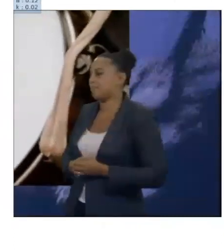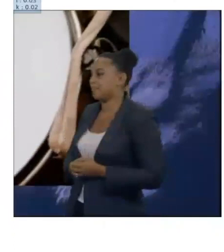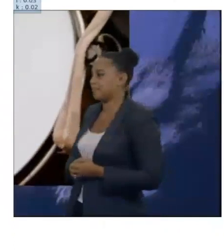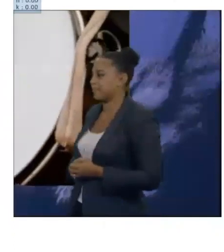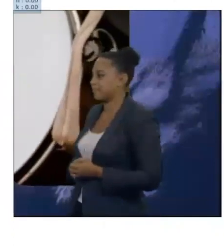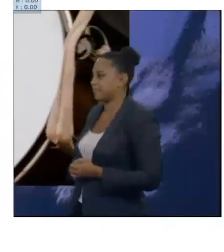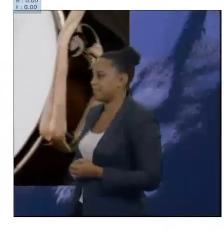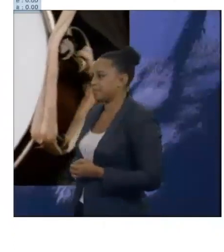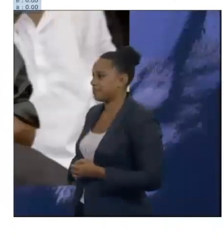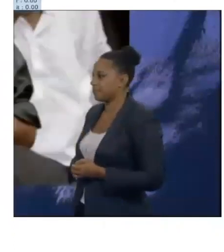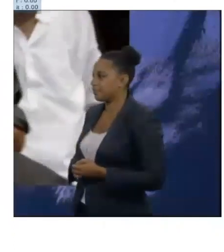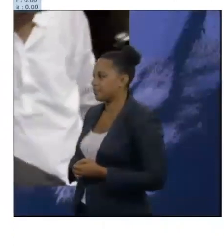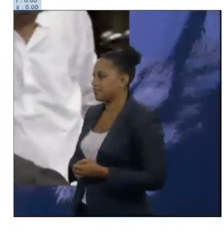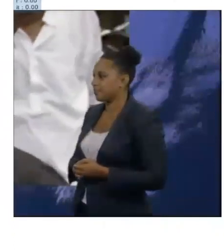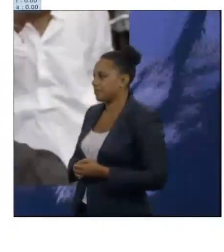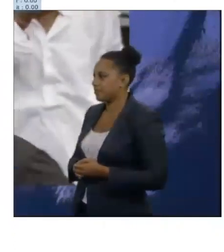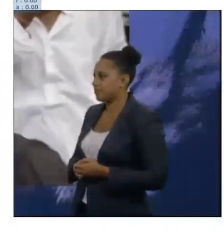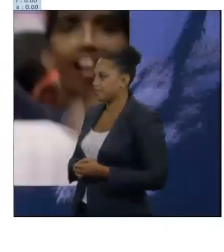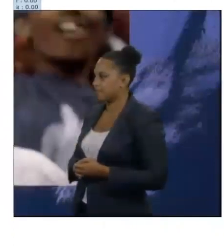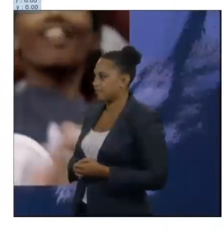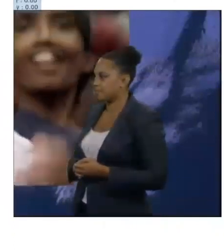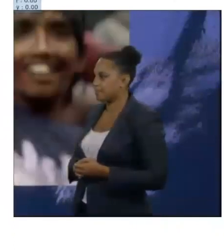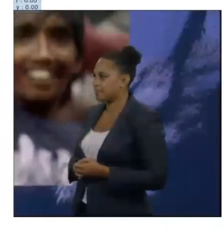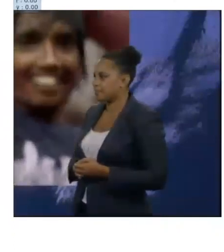fingerspelled. The task is clearly quite challenging.